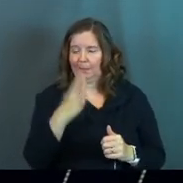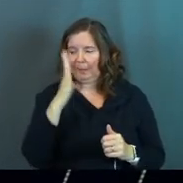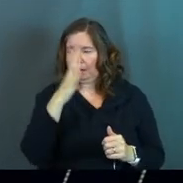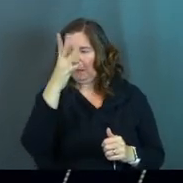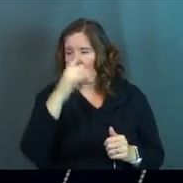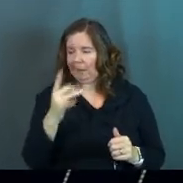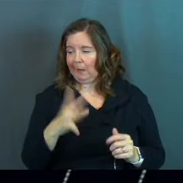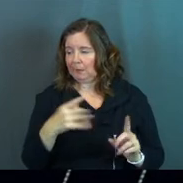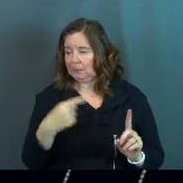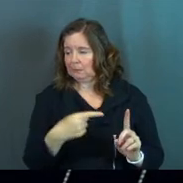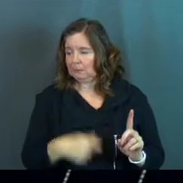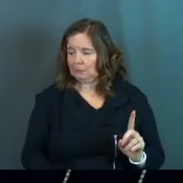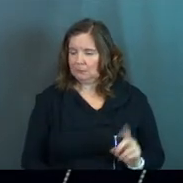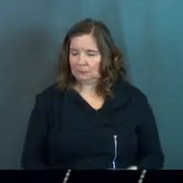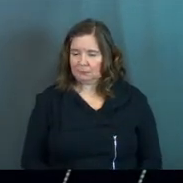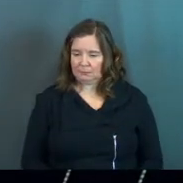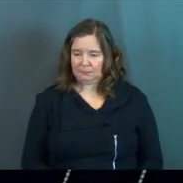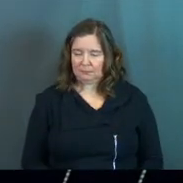hate.